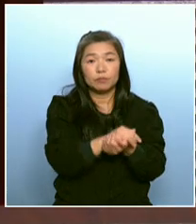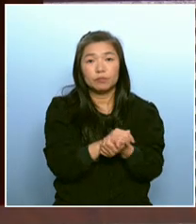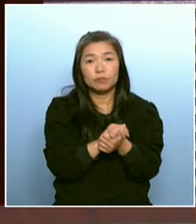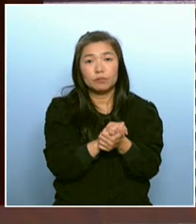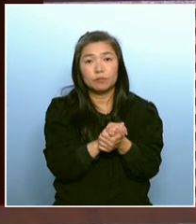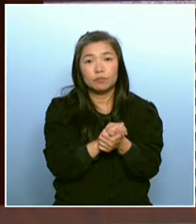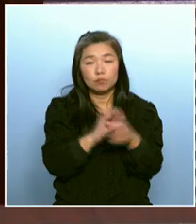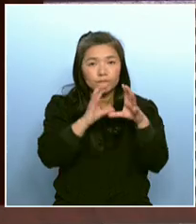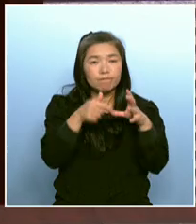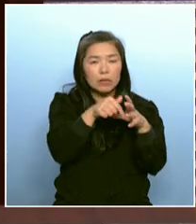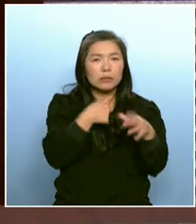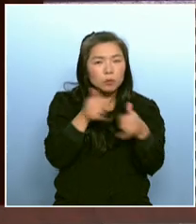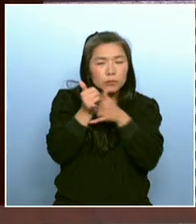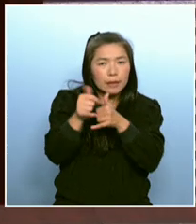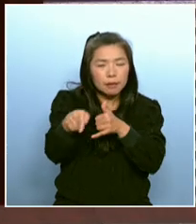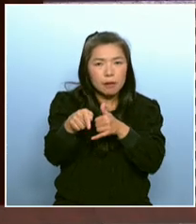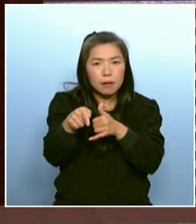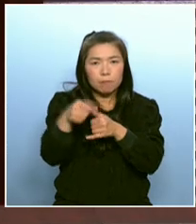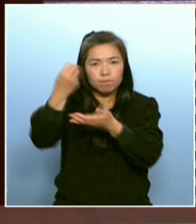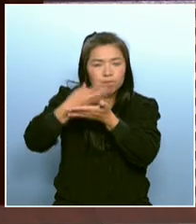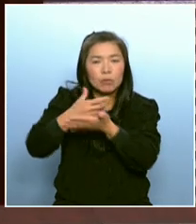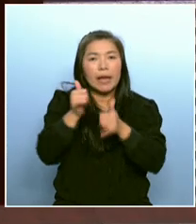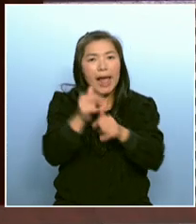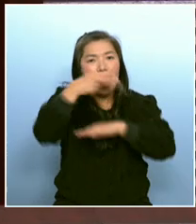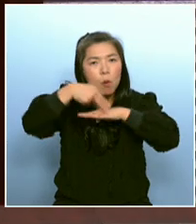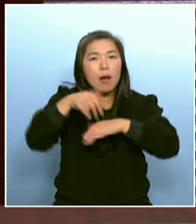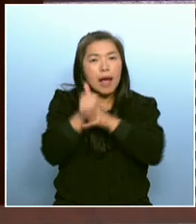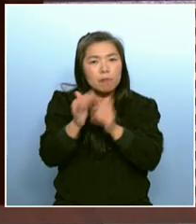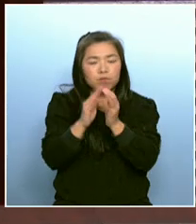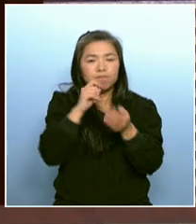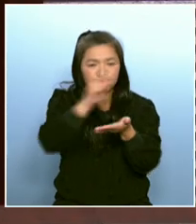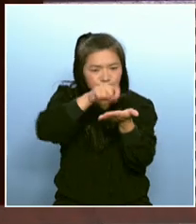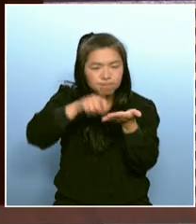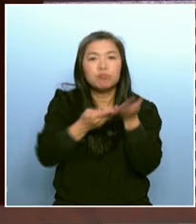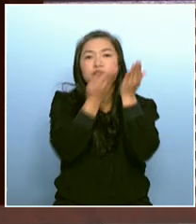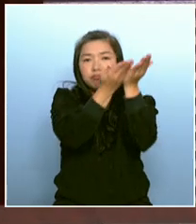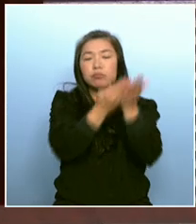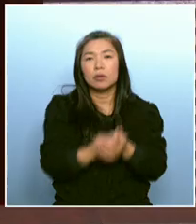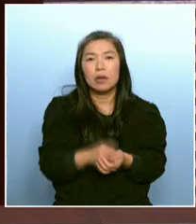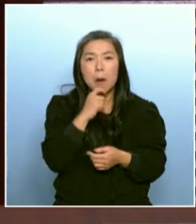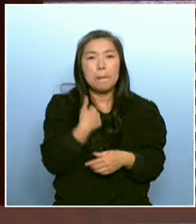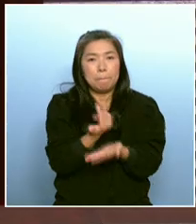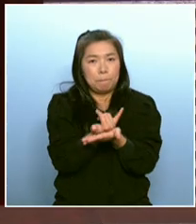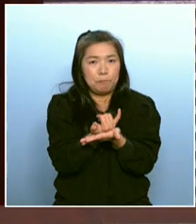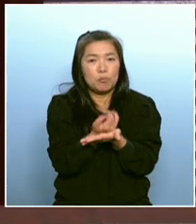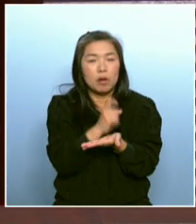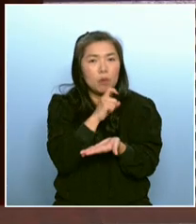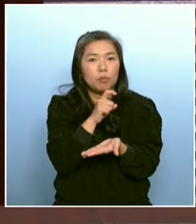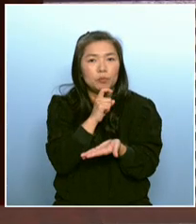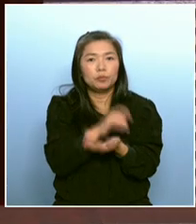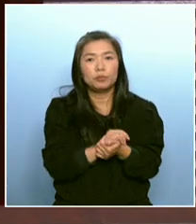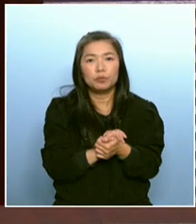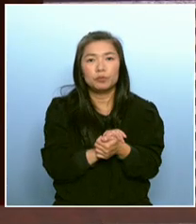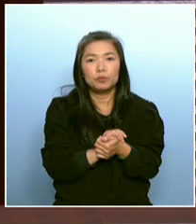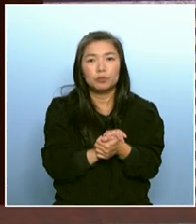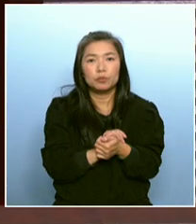them. So applicant organizations have to, in accordance with the specification, submit